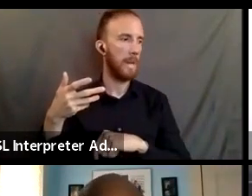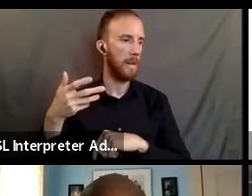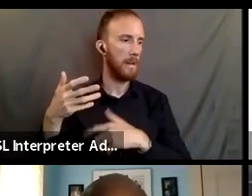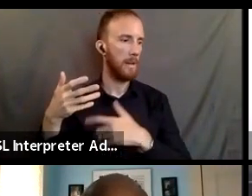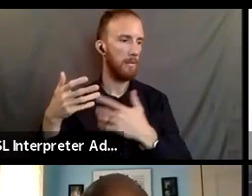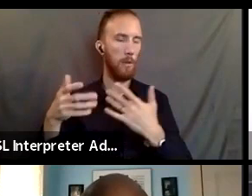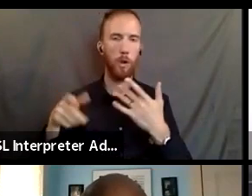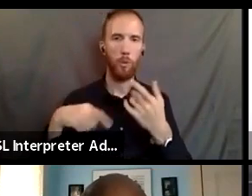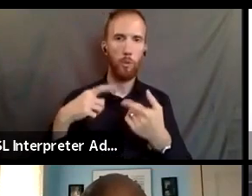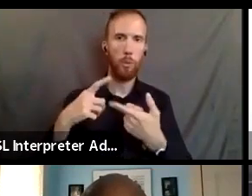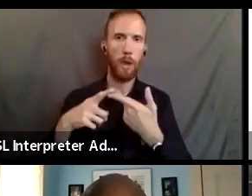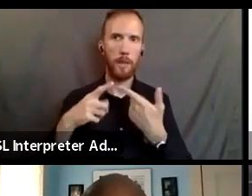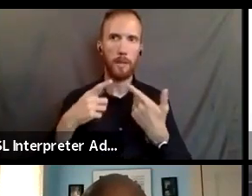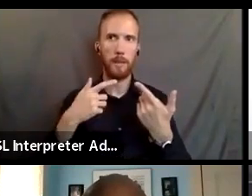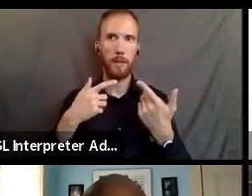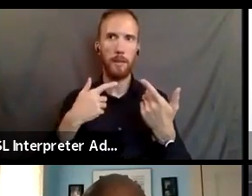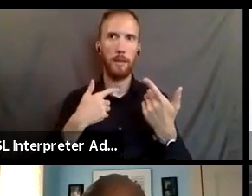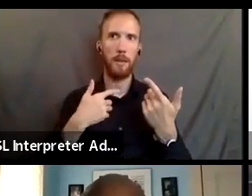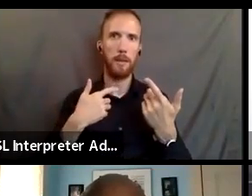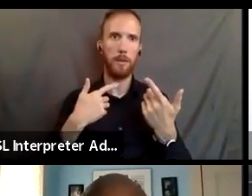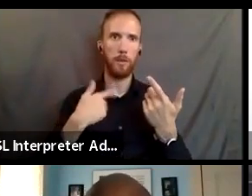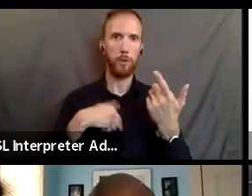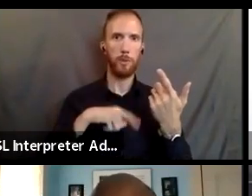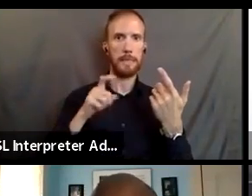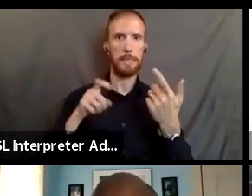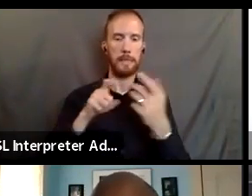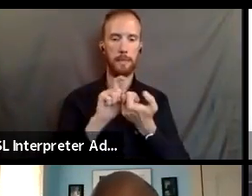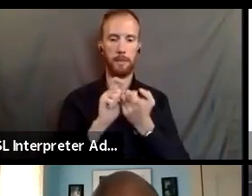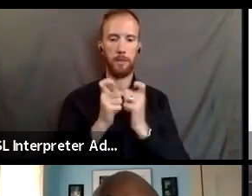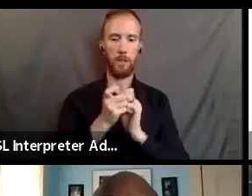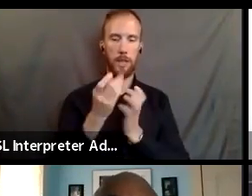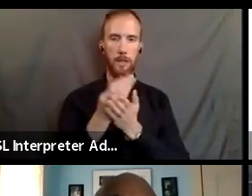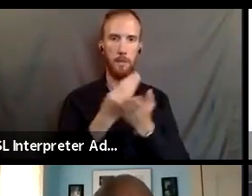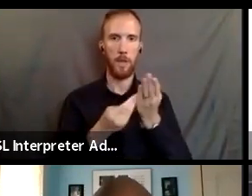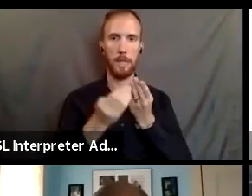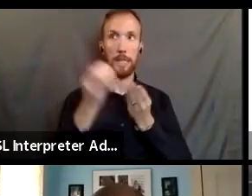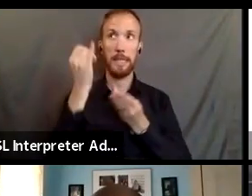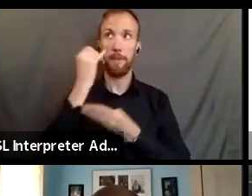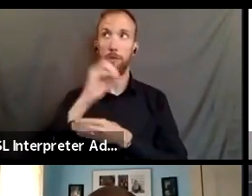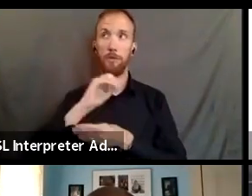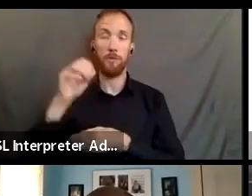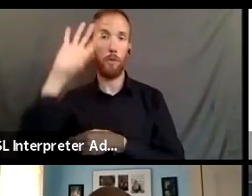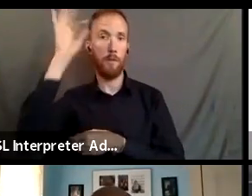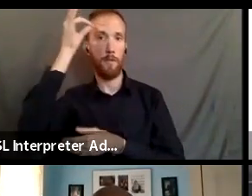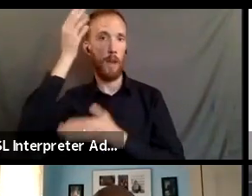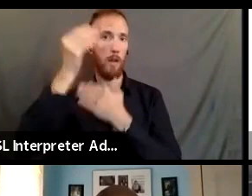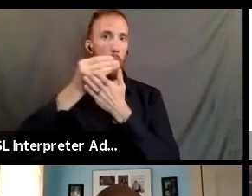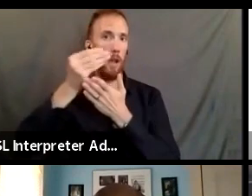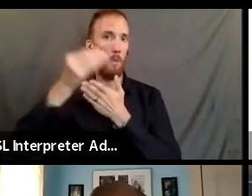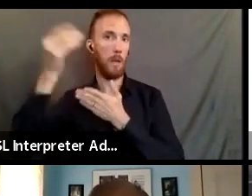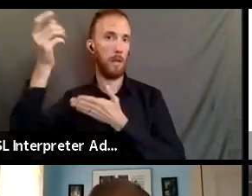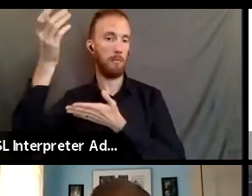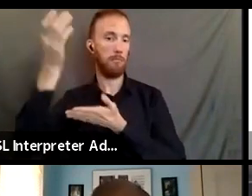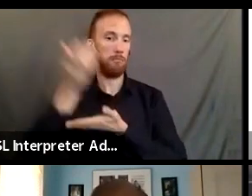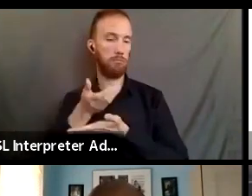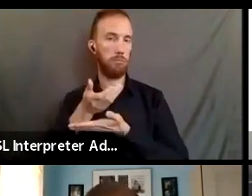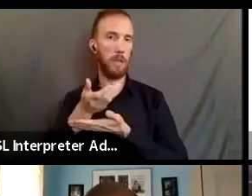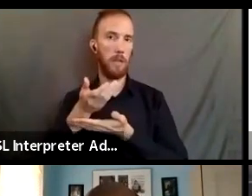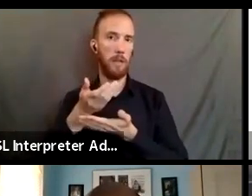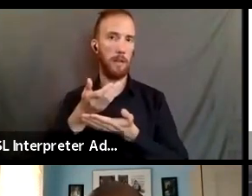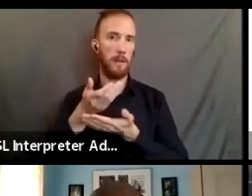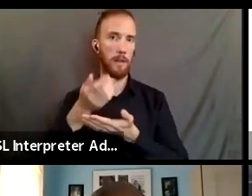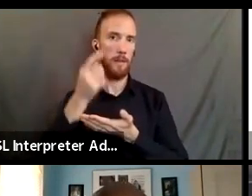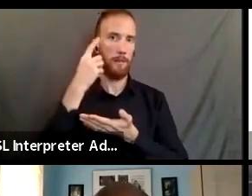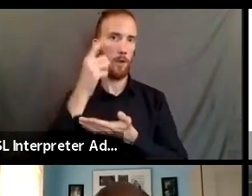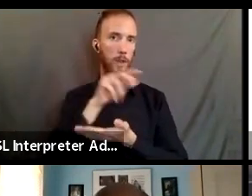amend this budget um if there are no federal dollars coming uh to cover the 353 dollars